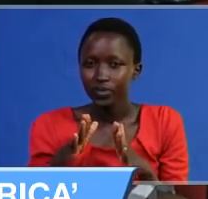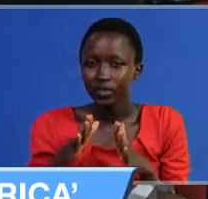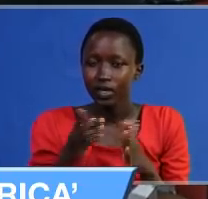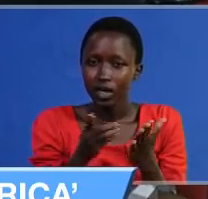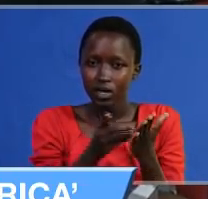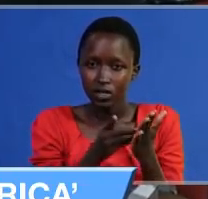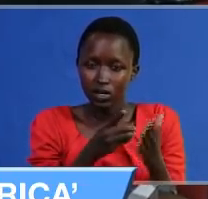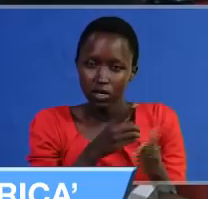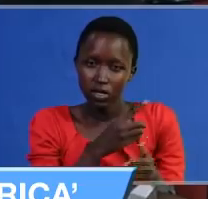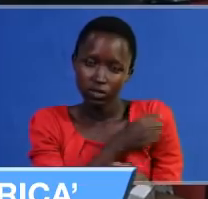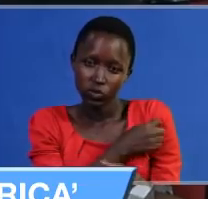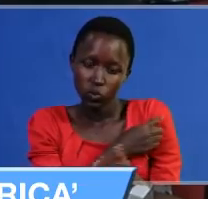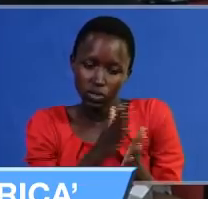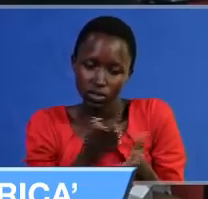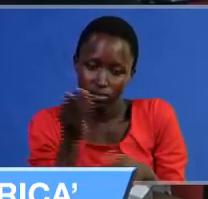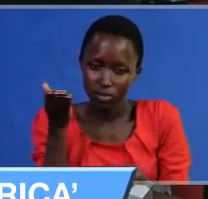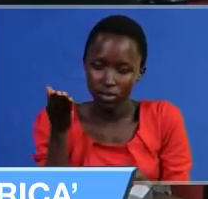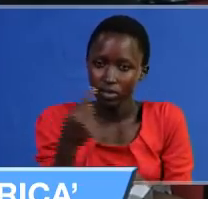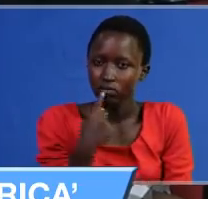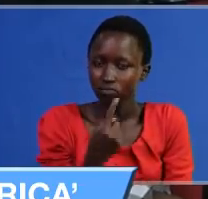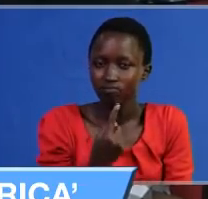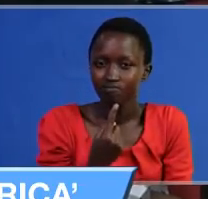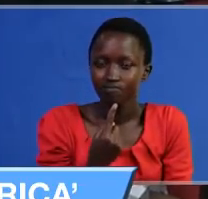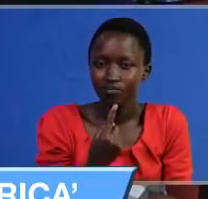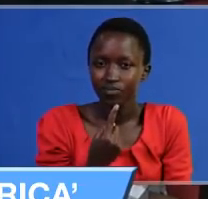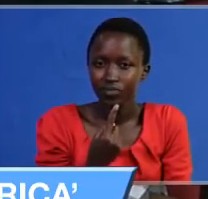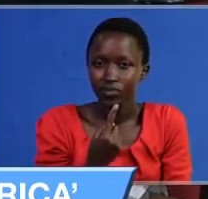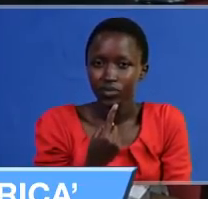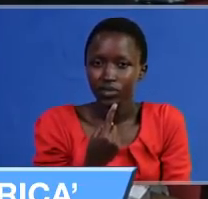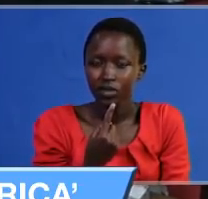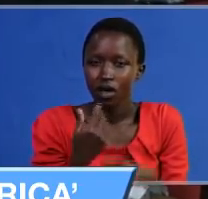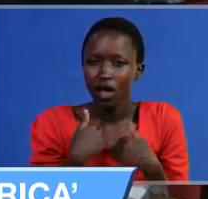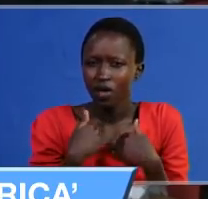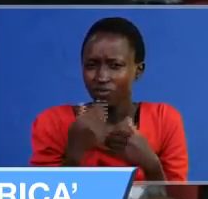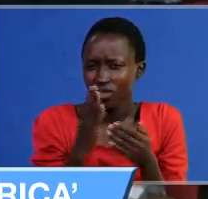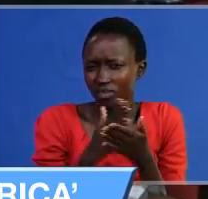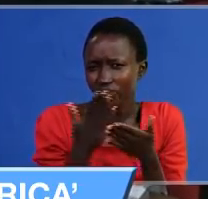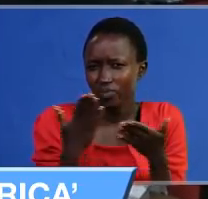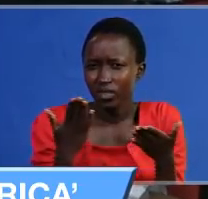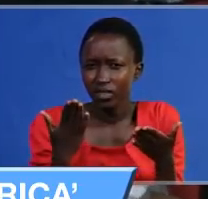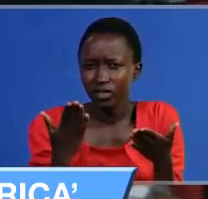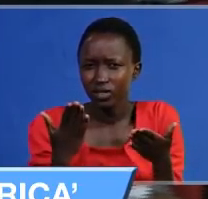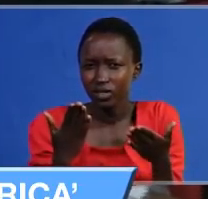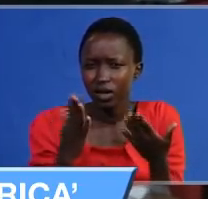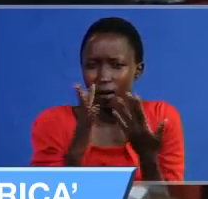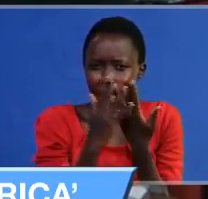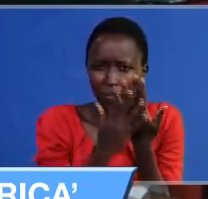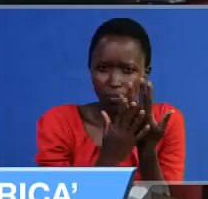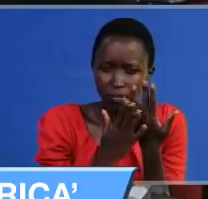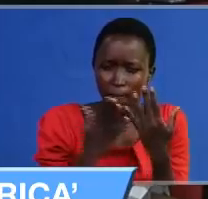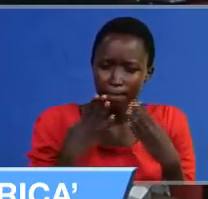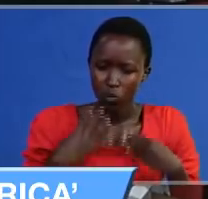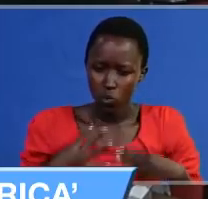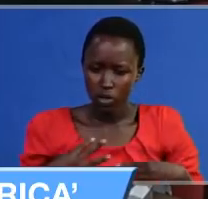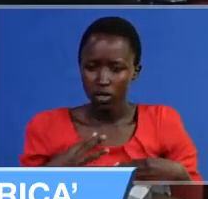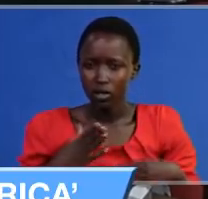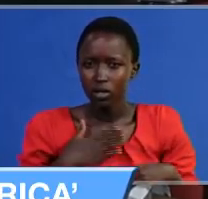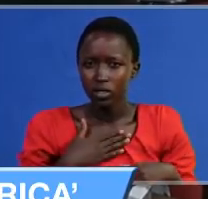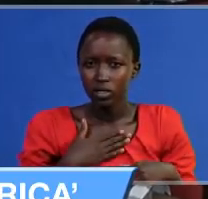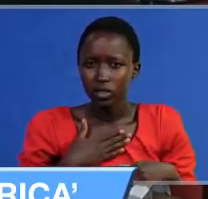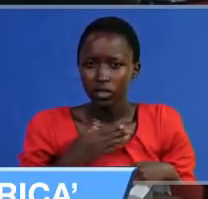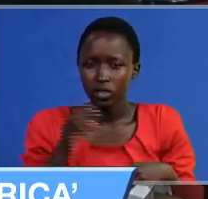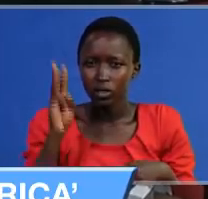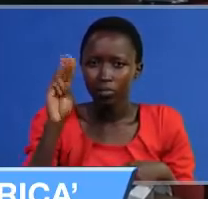the doctor there will tell you that there is a substance in our bodies